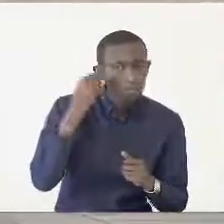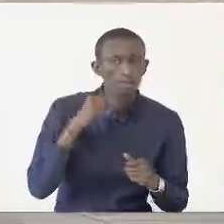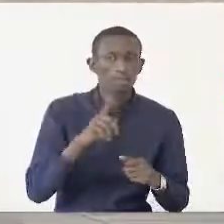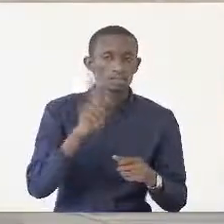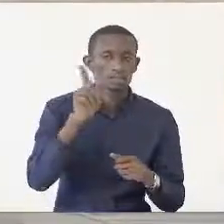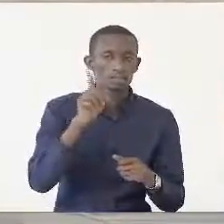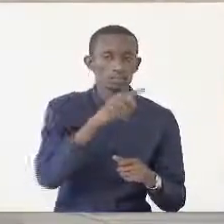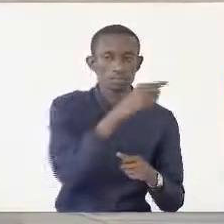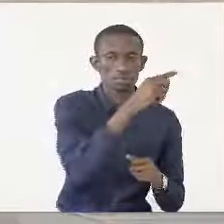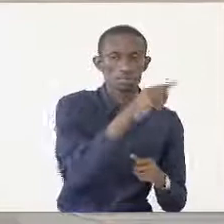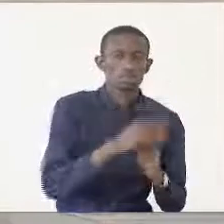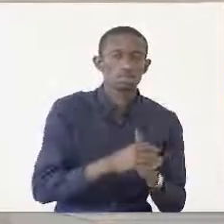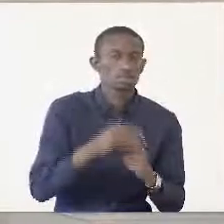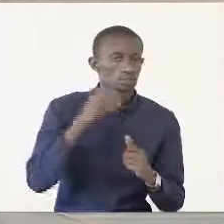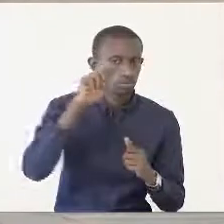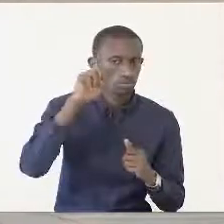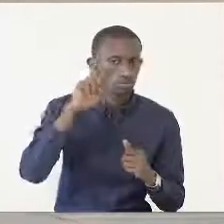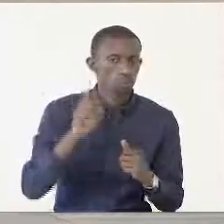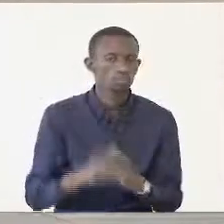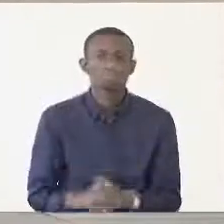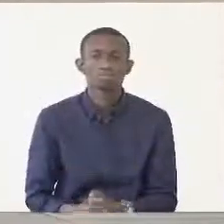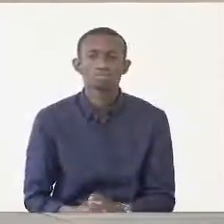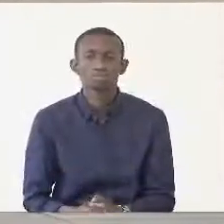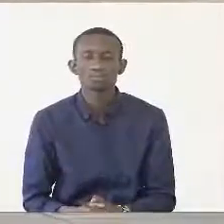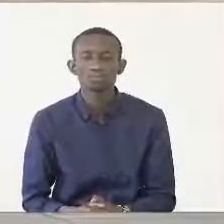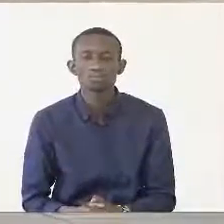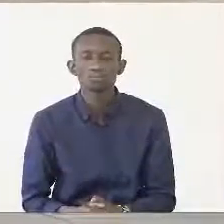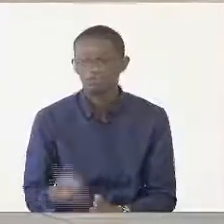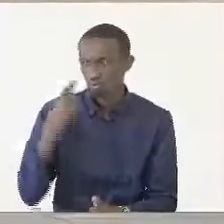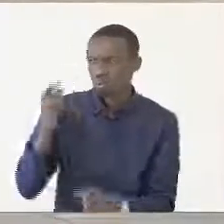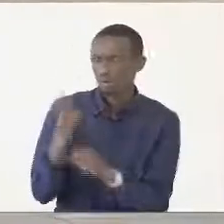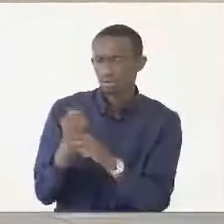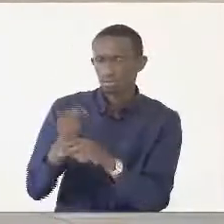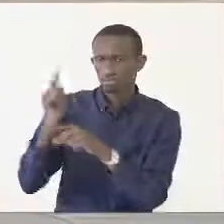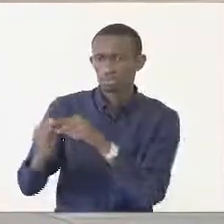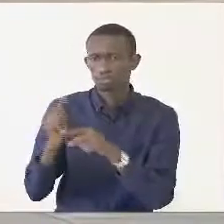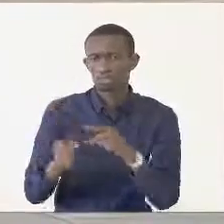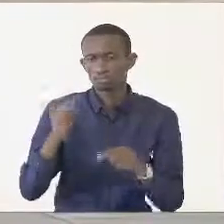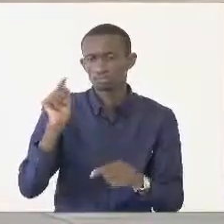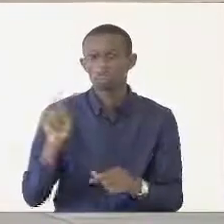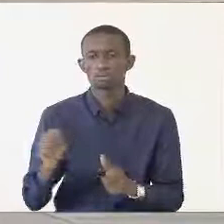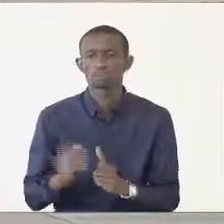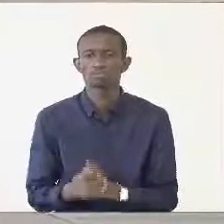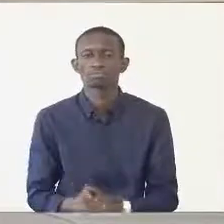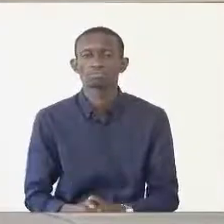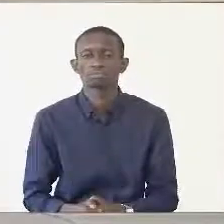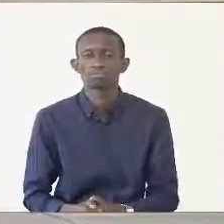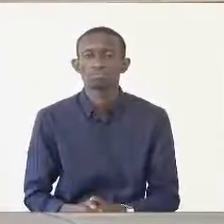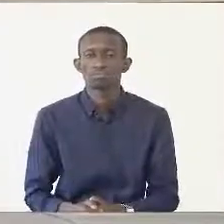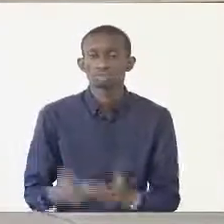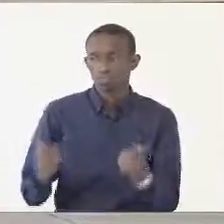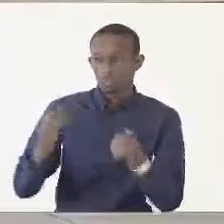bar. So, and as what you see, we can substitute. So if we substitute the data, here we have the data